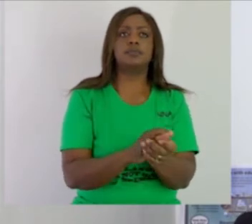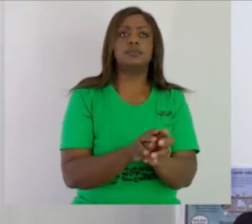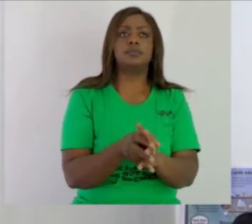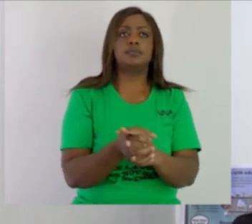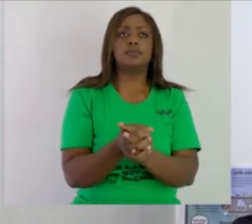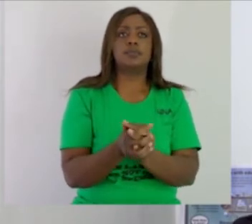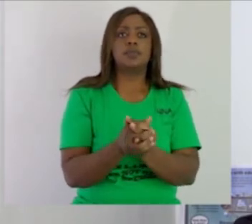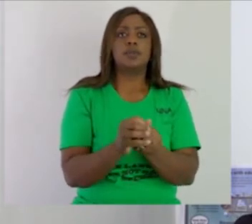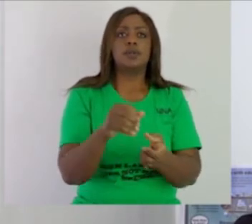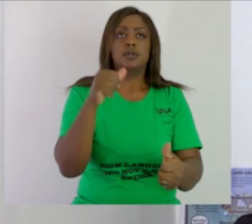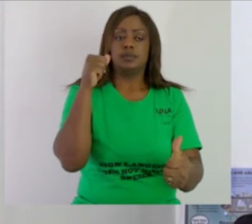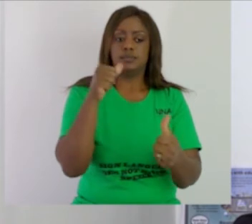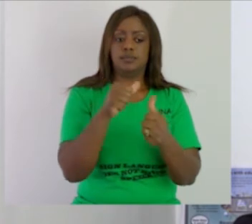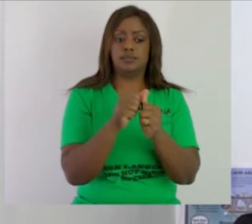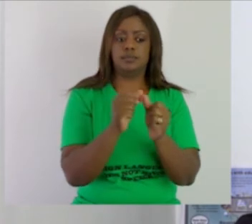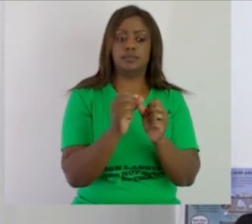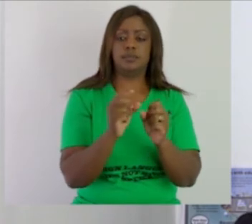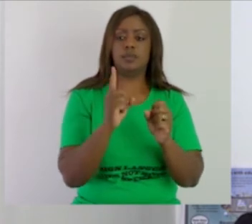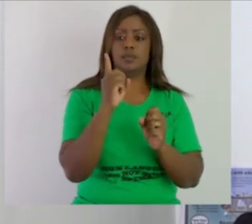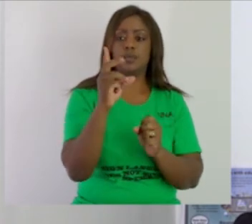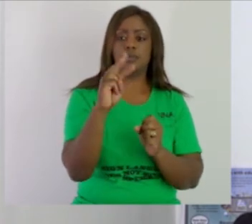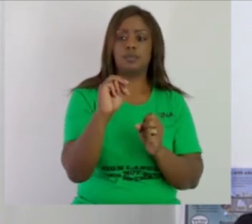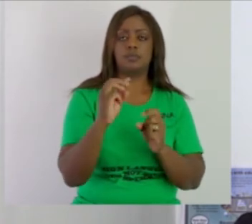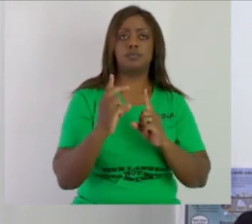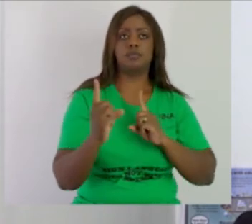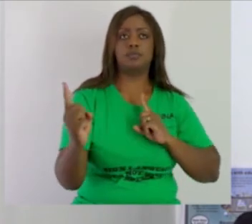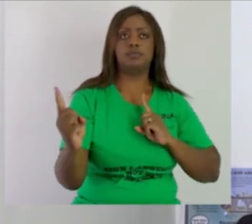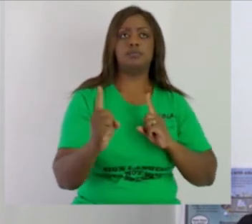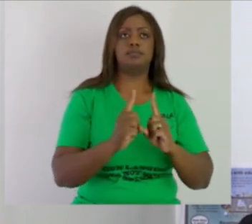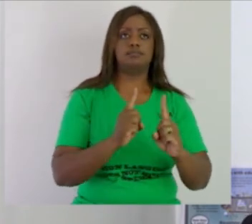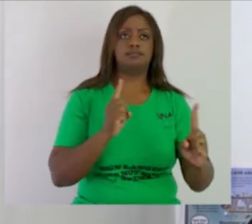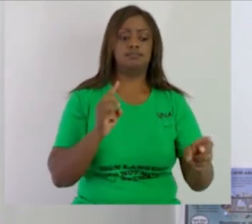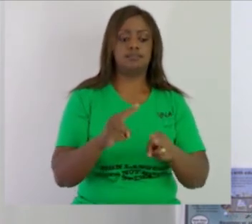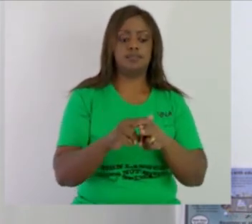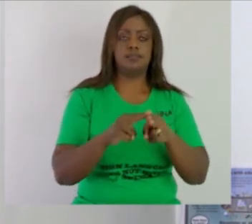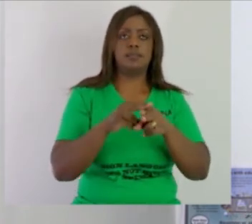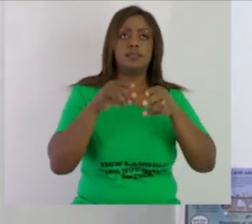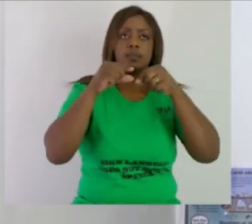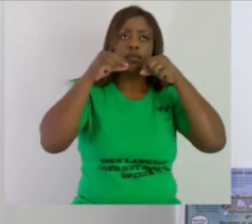And practice social distance and also wearing your mask.